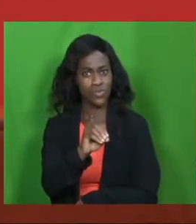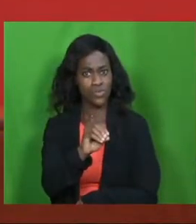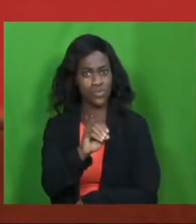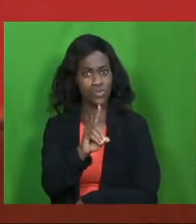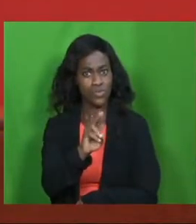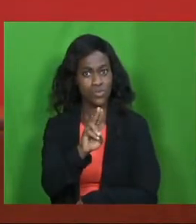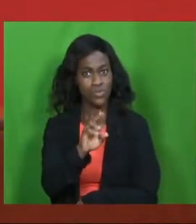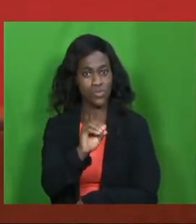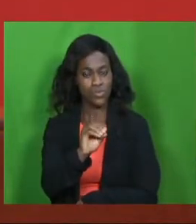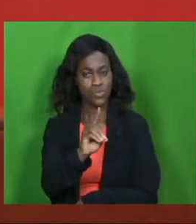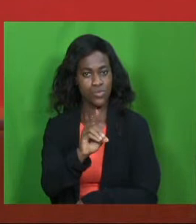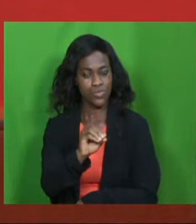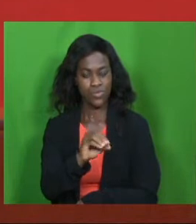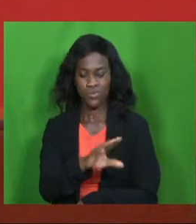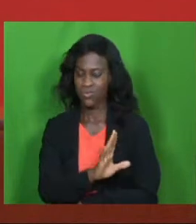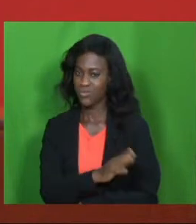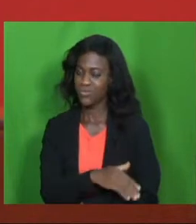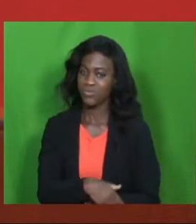664.